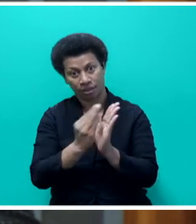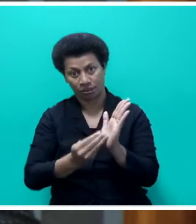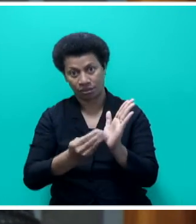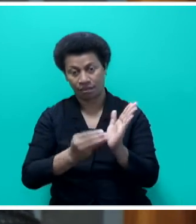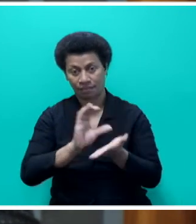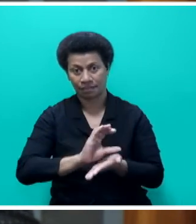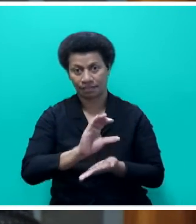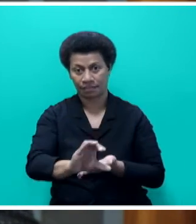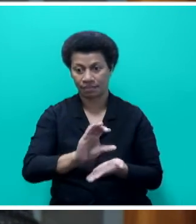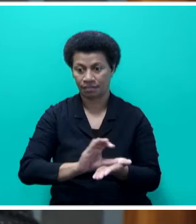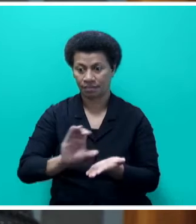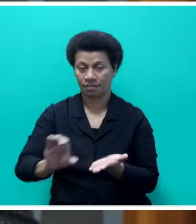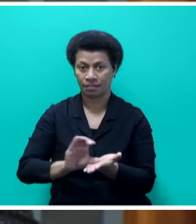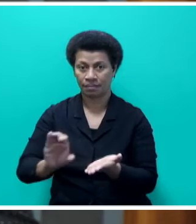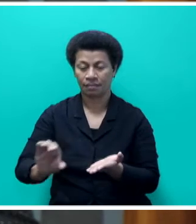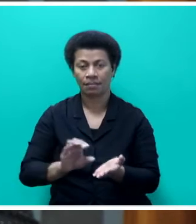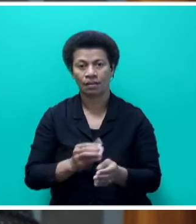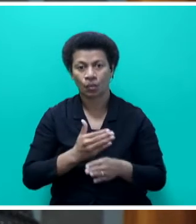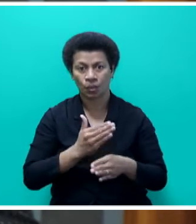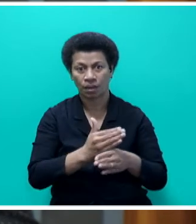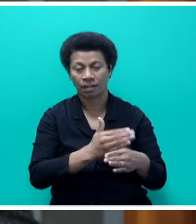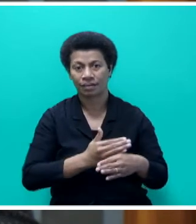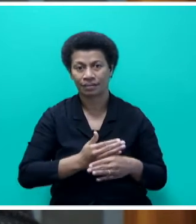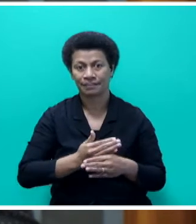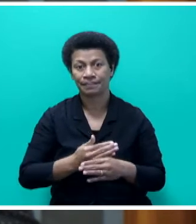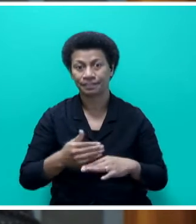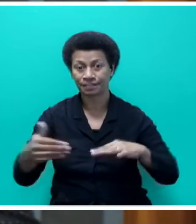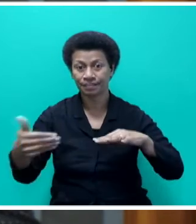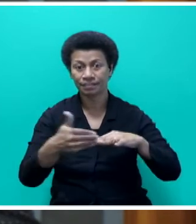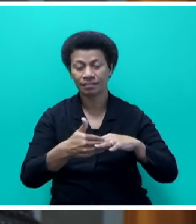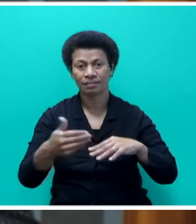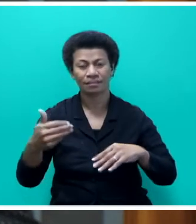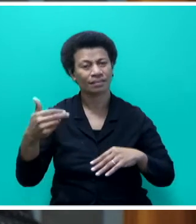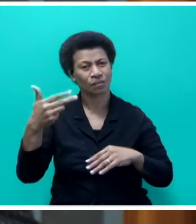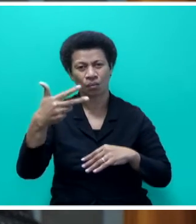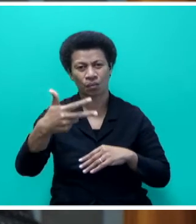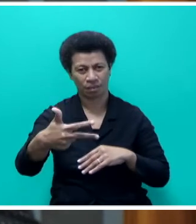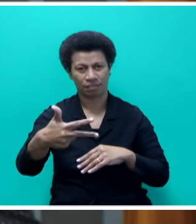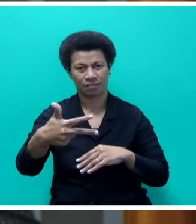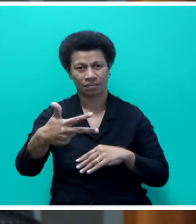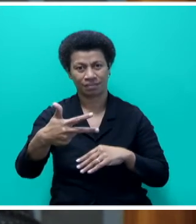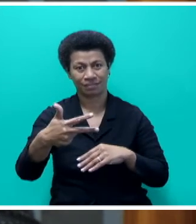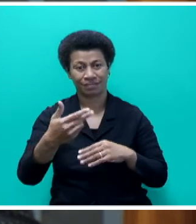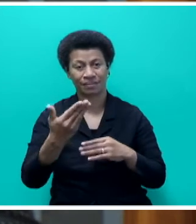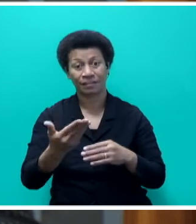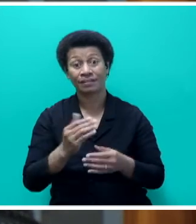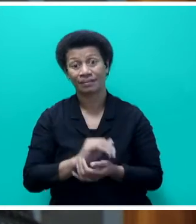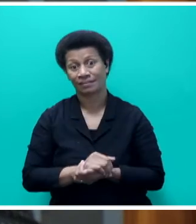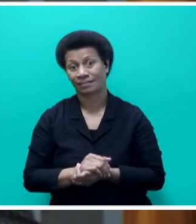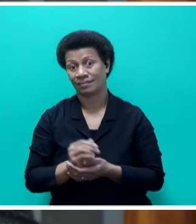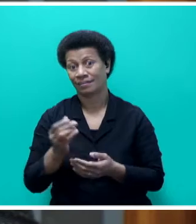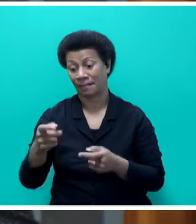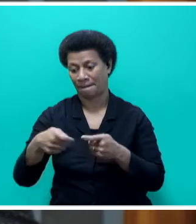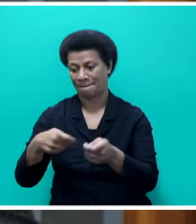has commenced work also on the Nambawalu passenger services facility, which will be located just next to the Nambawalu